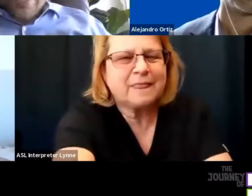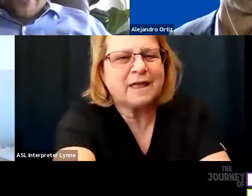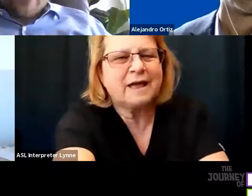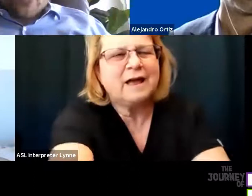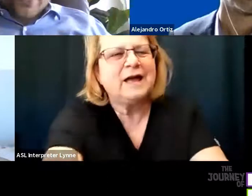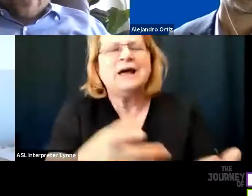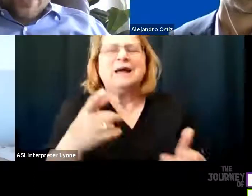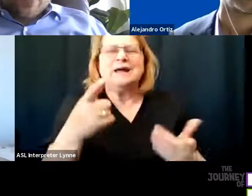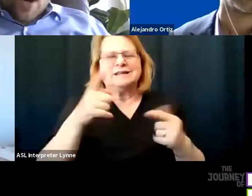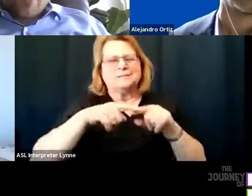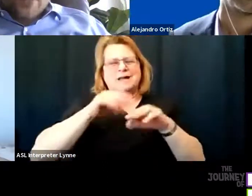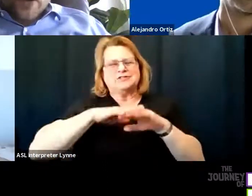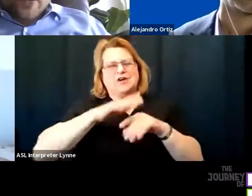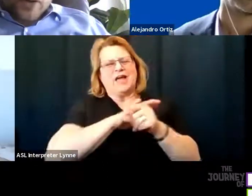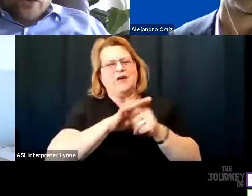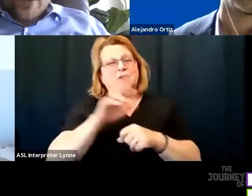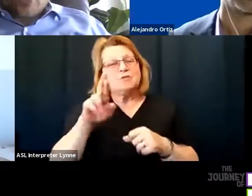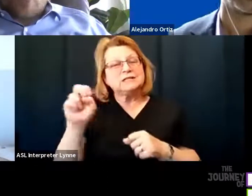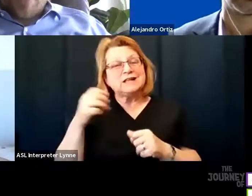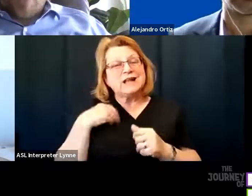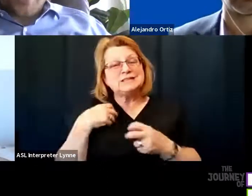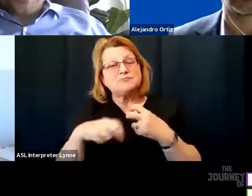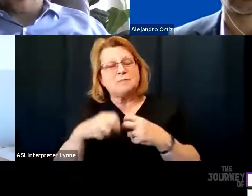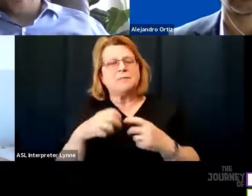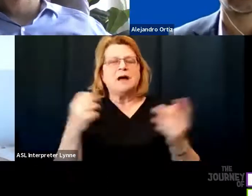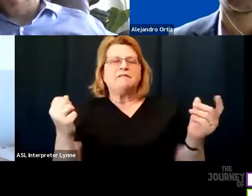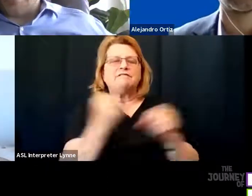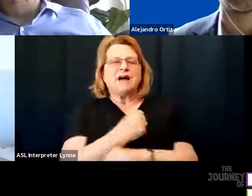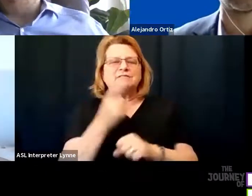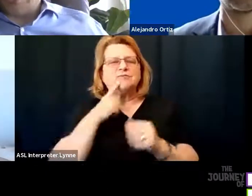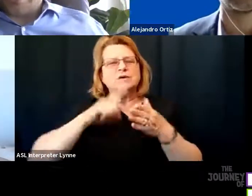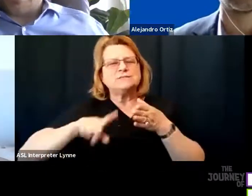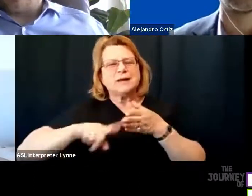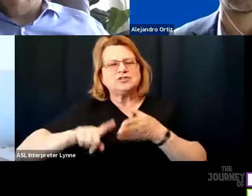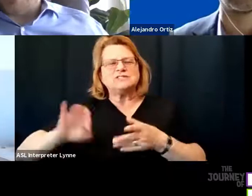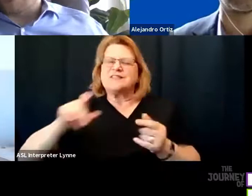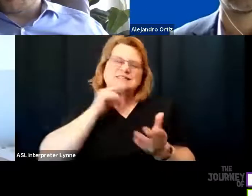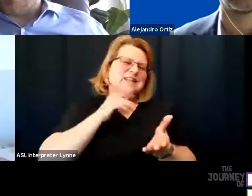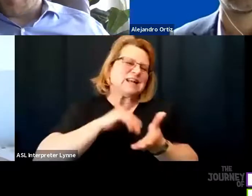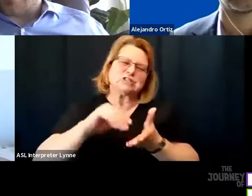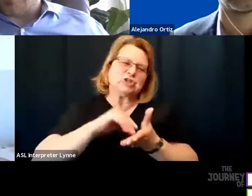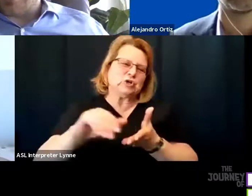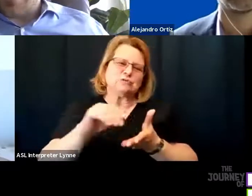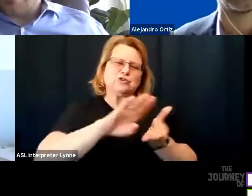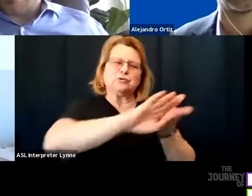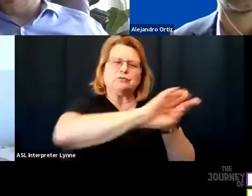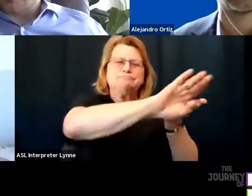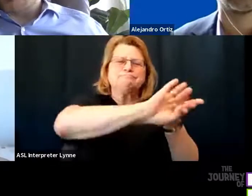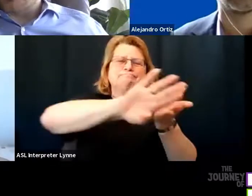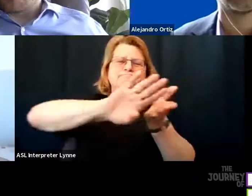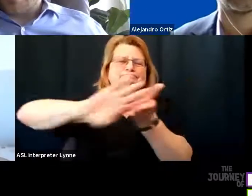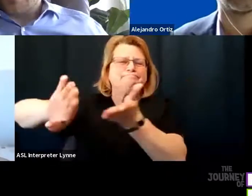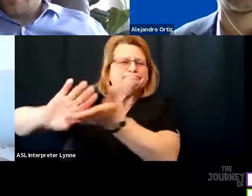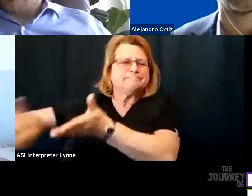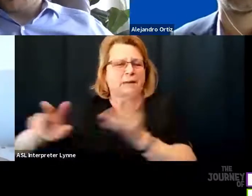enough. If a real estate company has a problem with that, they should fight to reform that part of the system. That's not an excuse to commit mass civil rights violations. That's not an